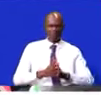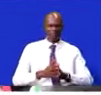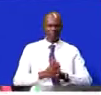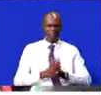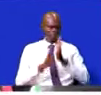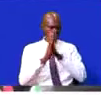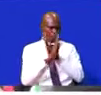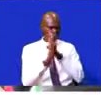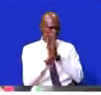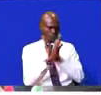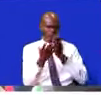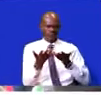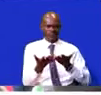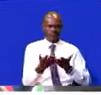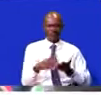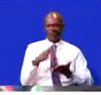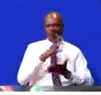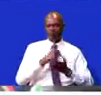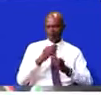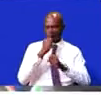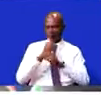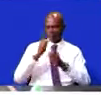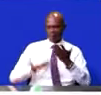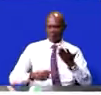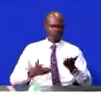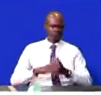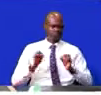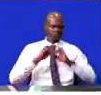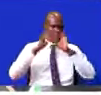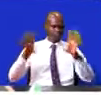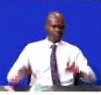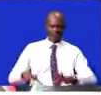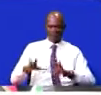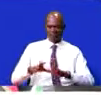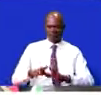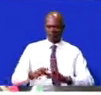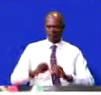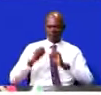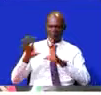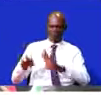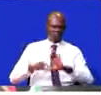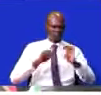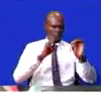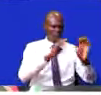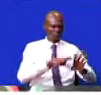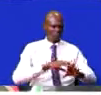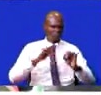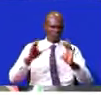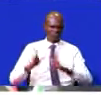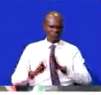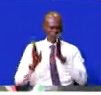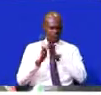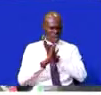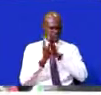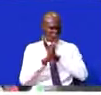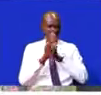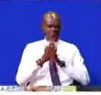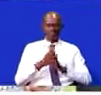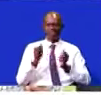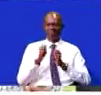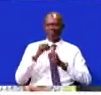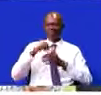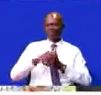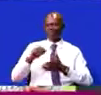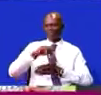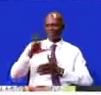I'll wait until midnight and throw that waste in place in a corner within the city. That's what they were doing for